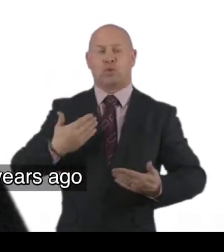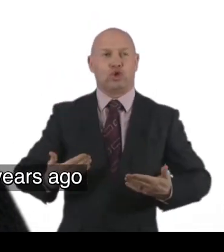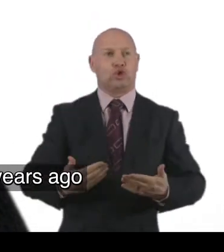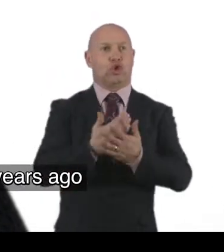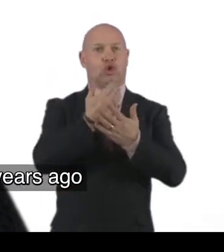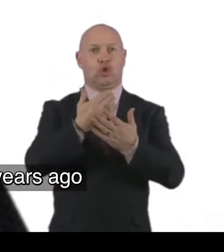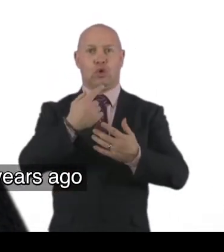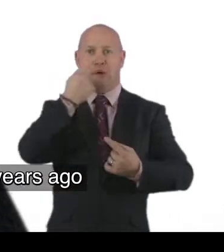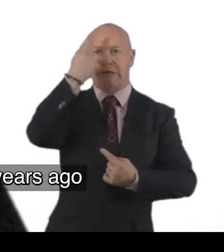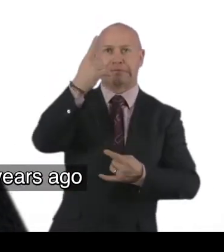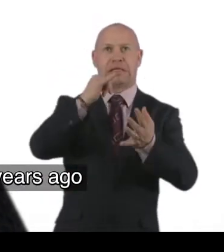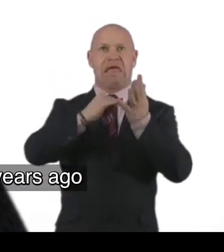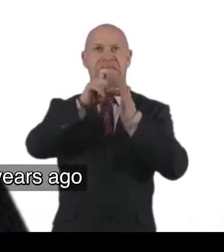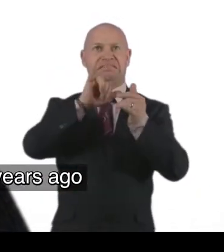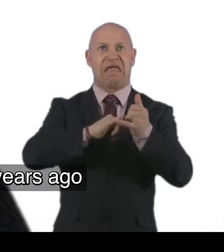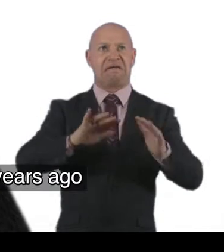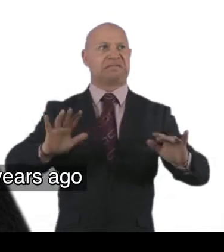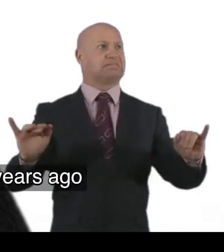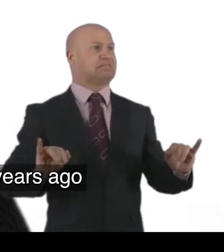ago when it was all new coming out,